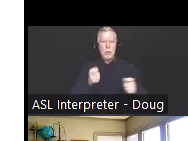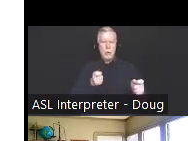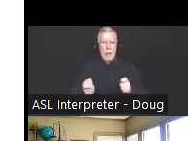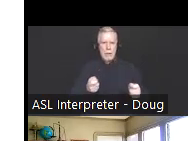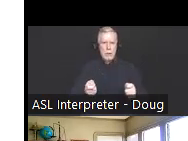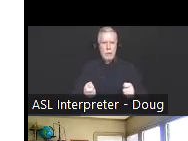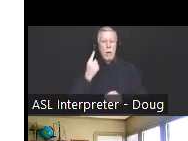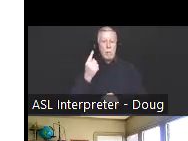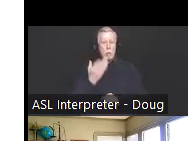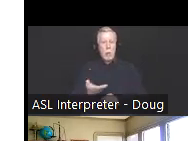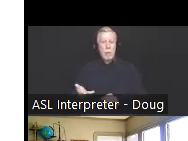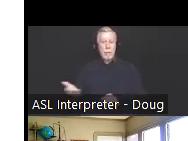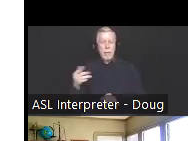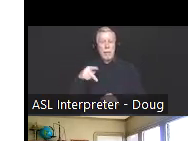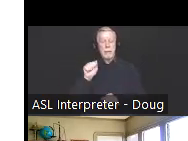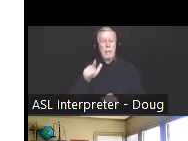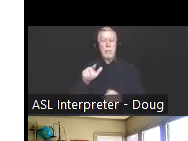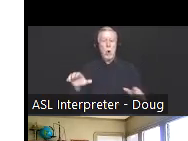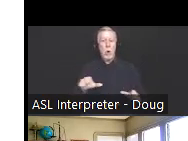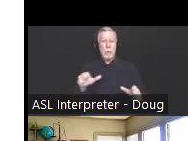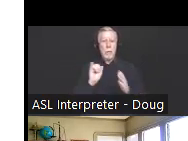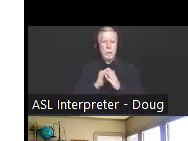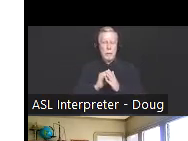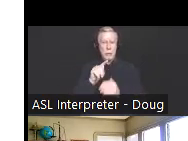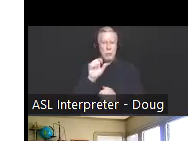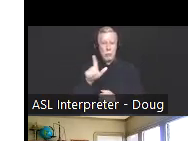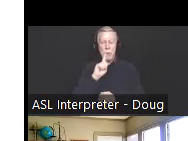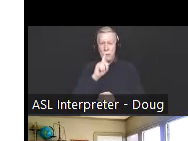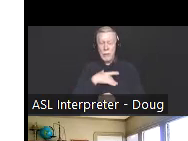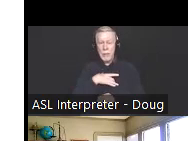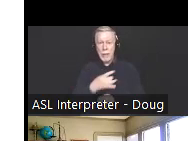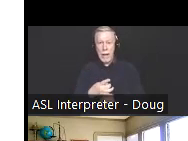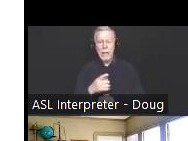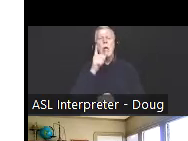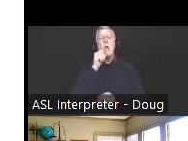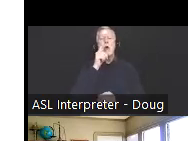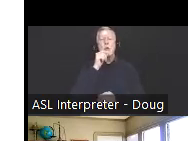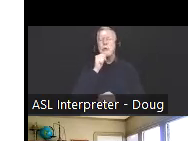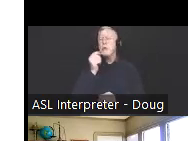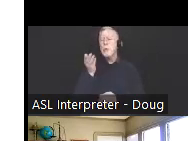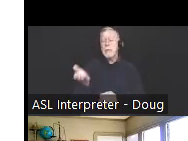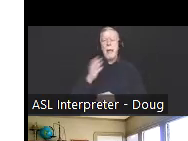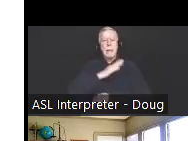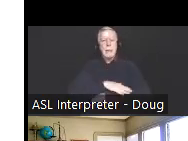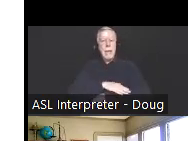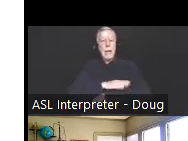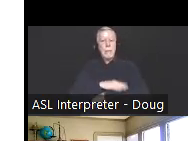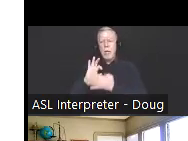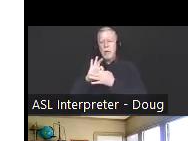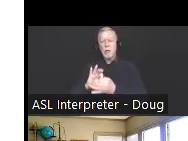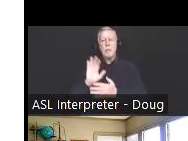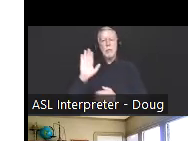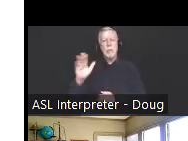that Paul does in this tool that I really like is who's at the table in terms of their